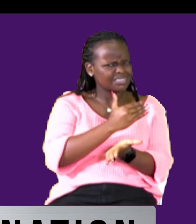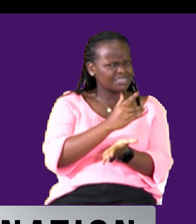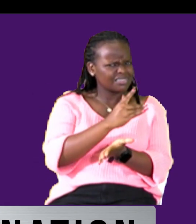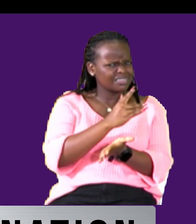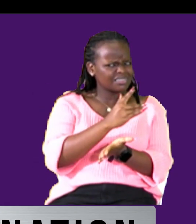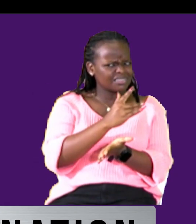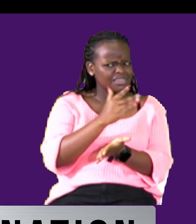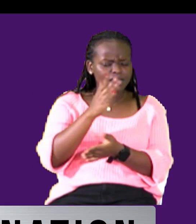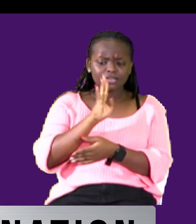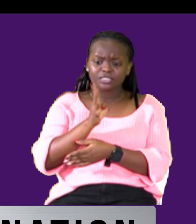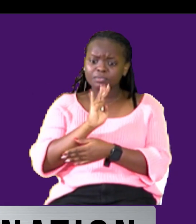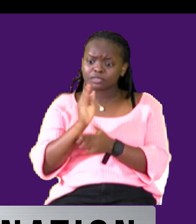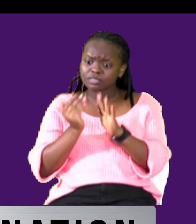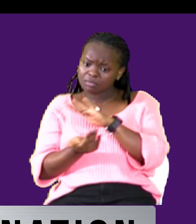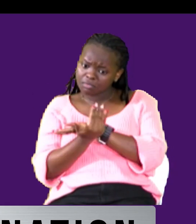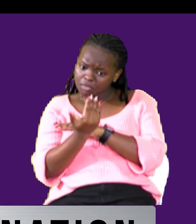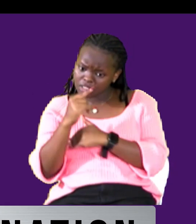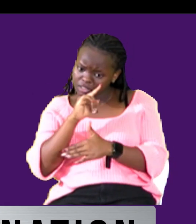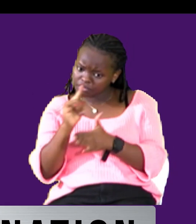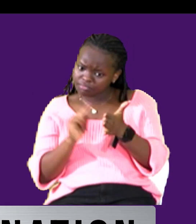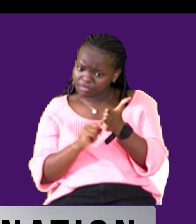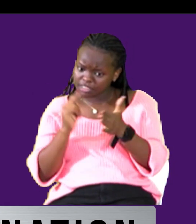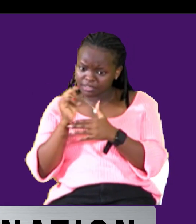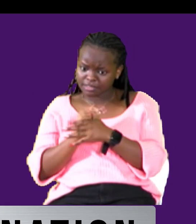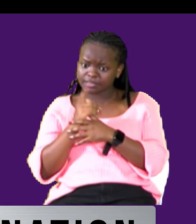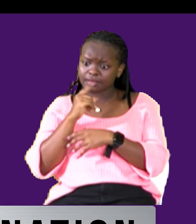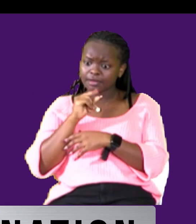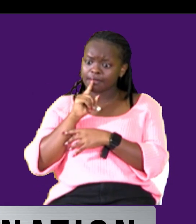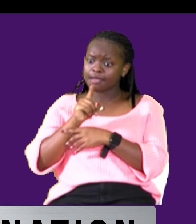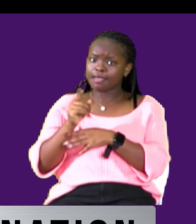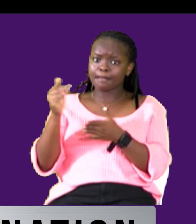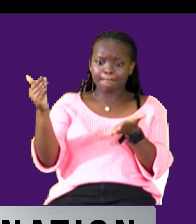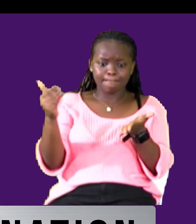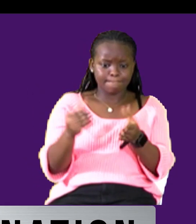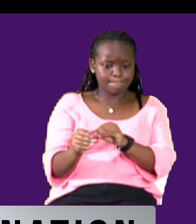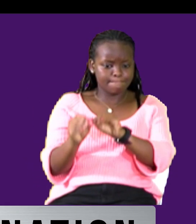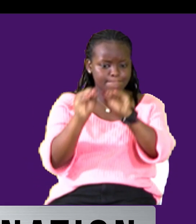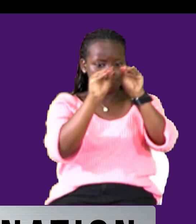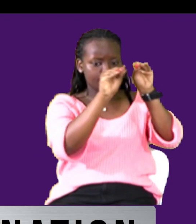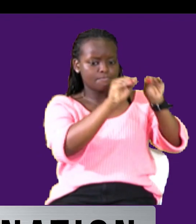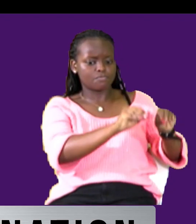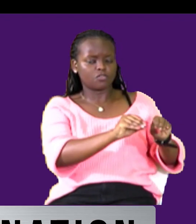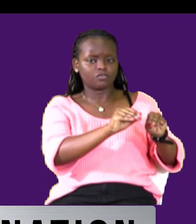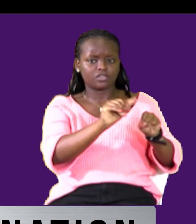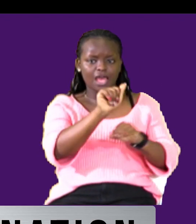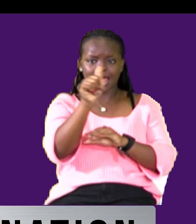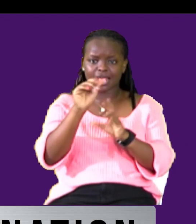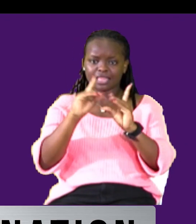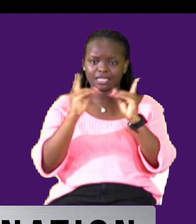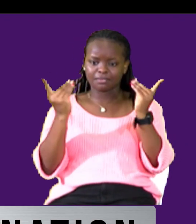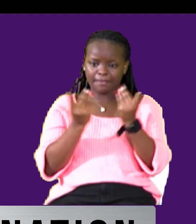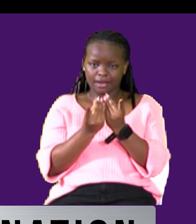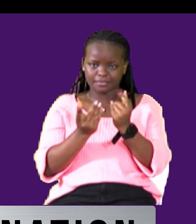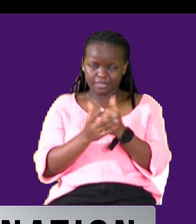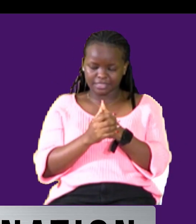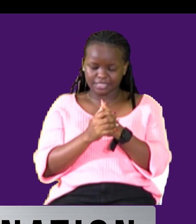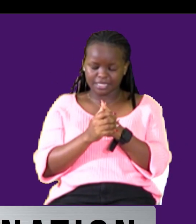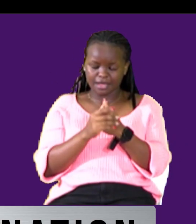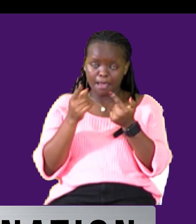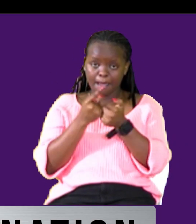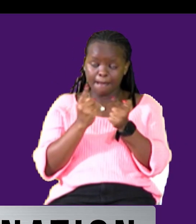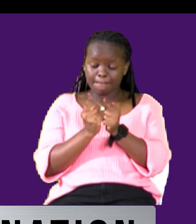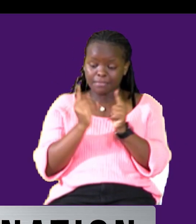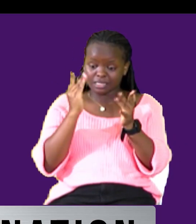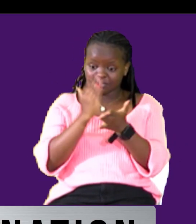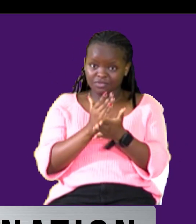this morning. He has been moved to another department, but of course